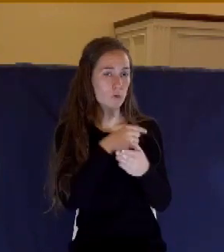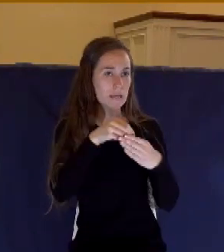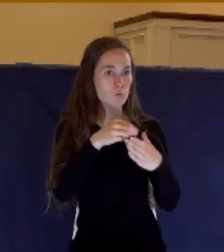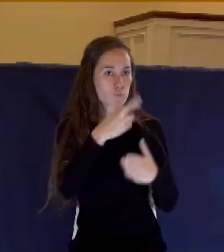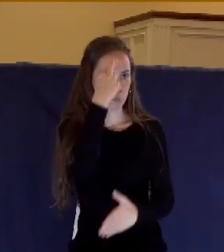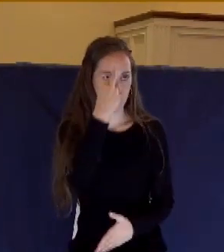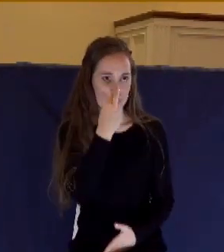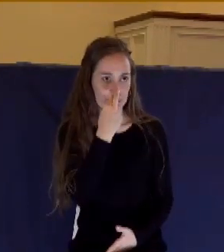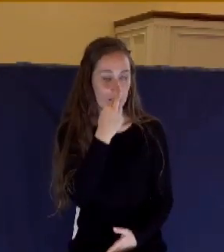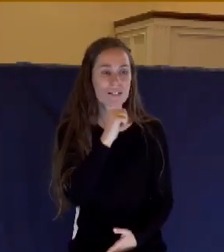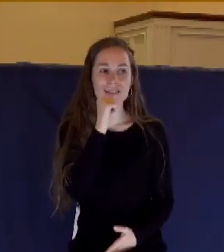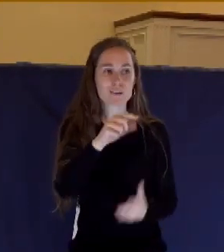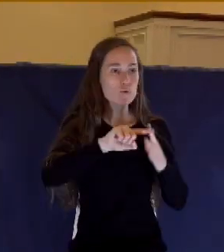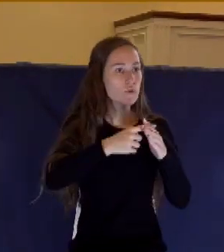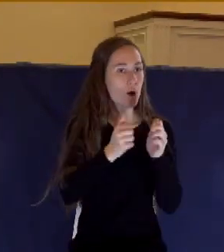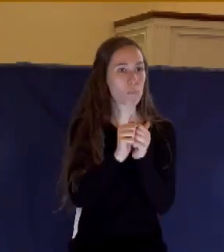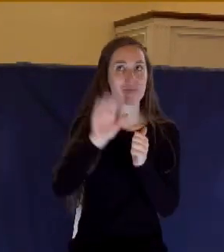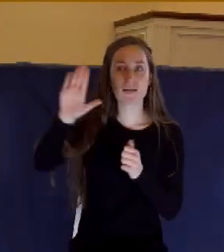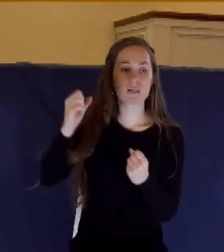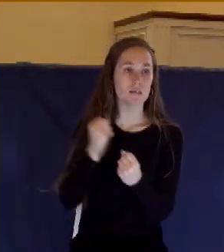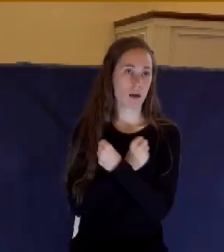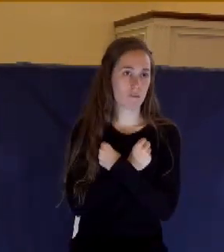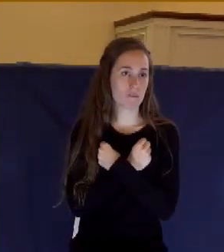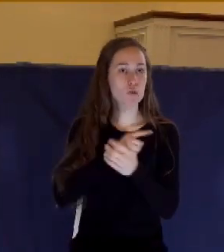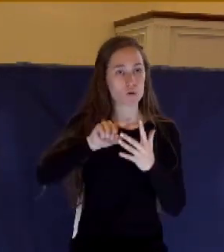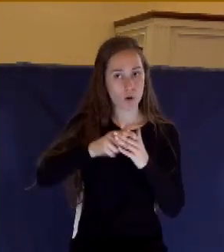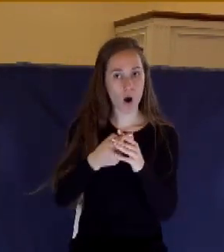doesn't start with a love of God. He starts with a wrath of God.